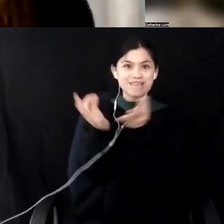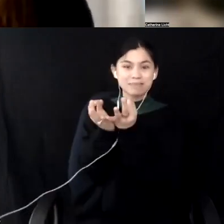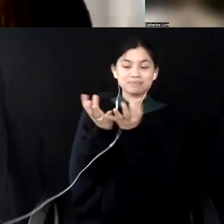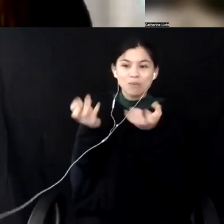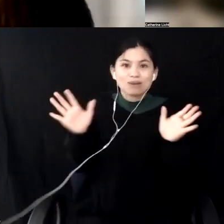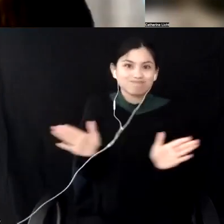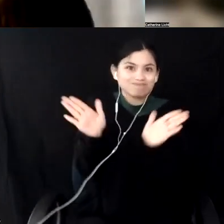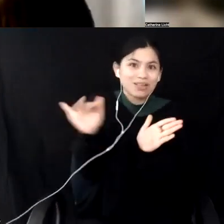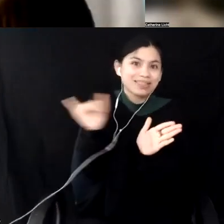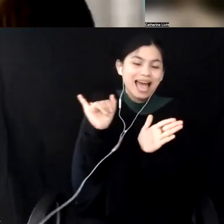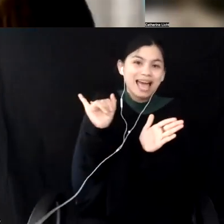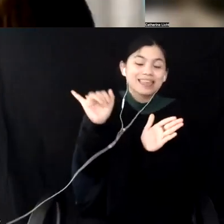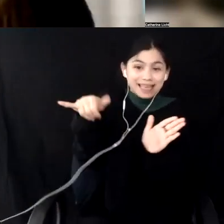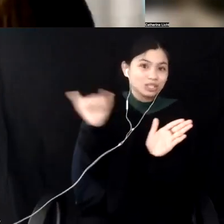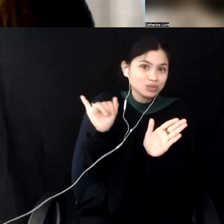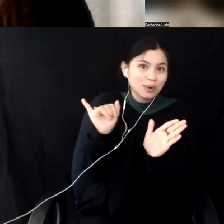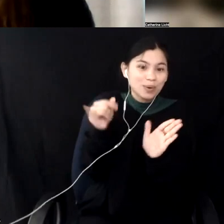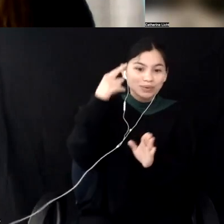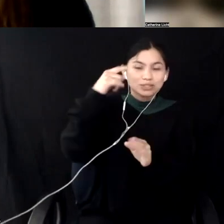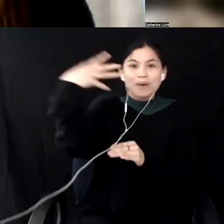as well. Is,